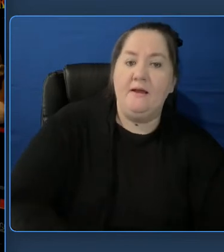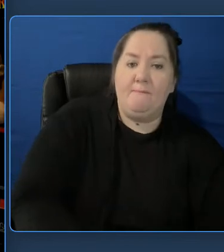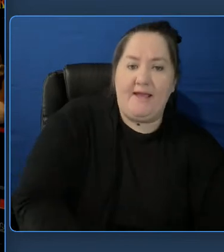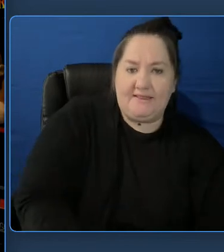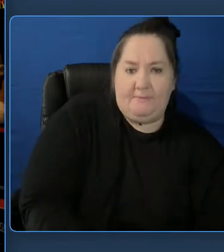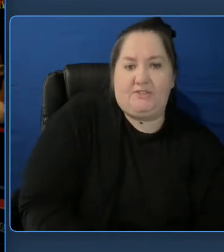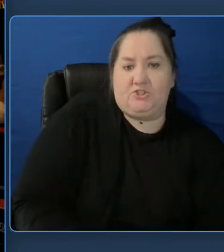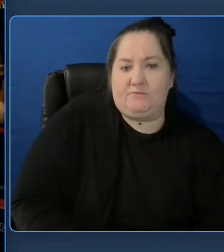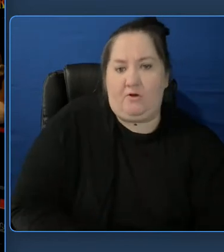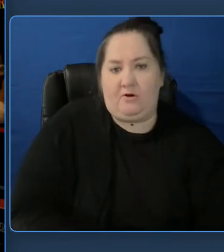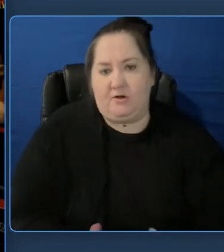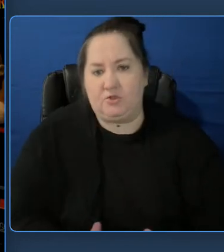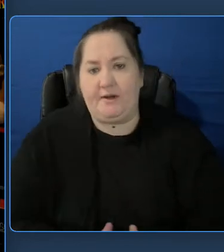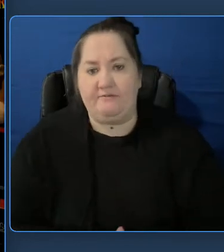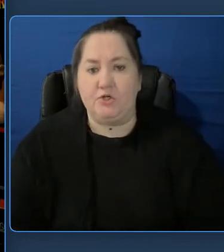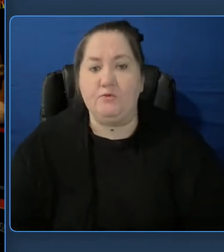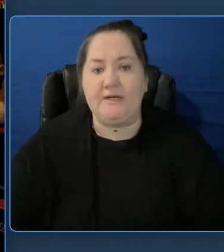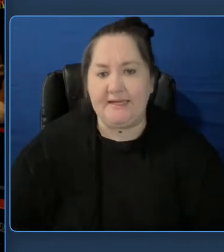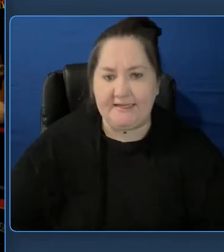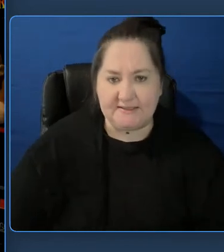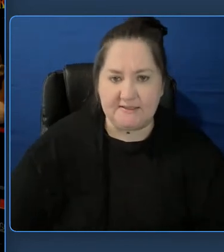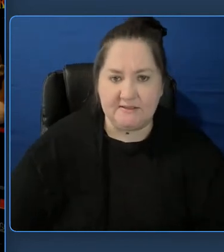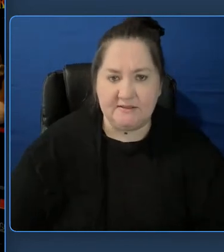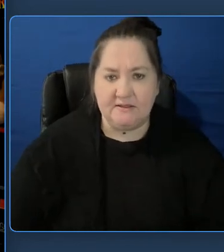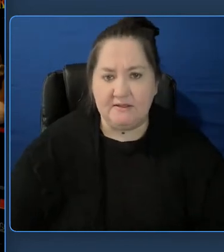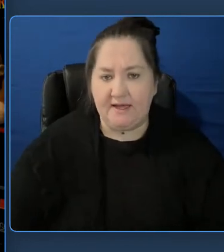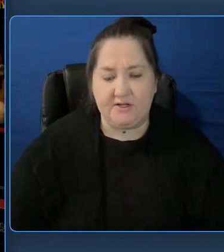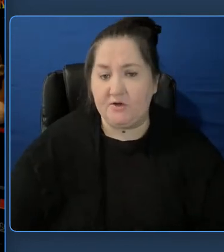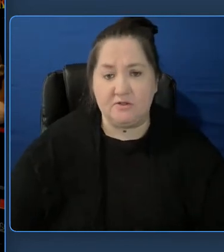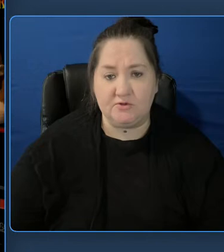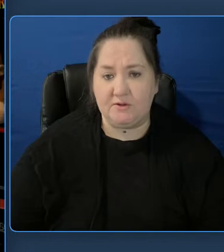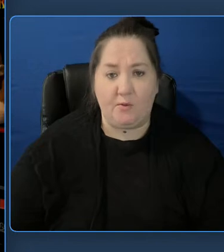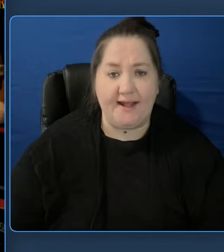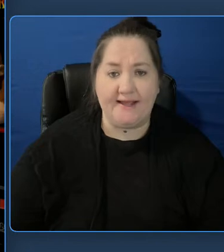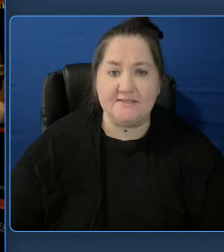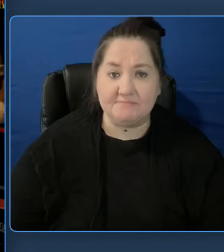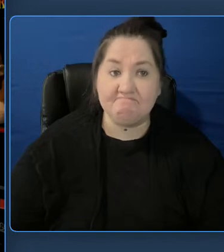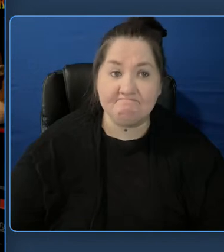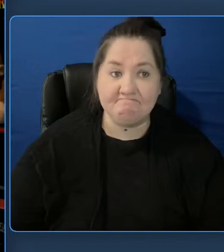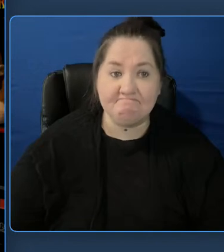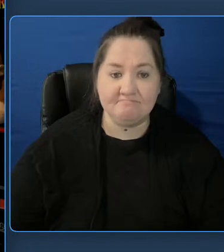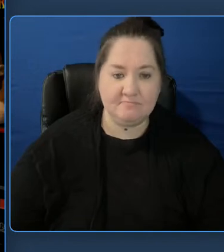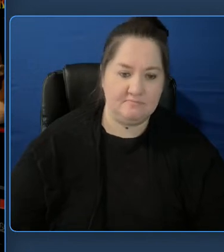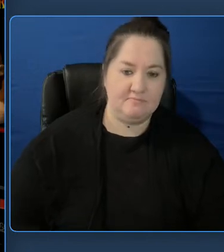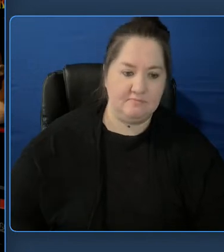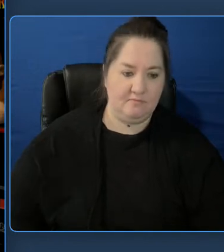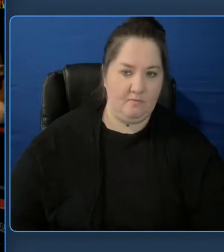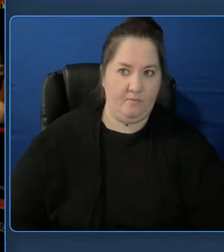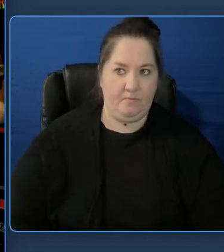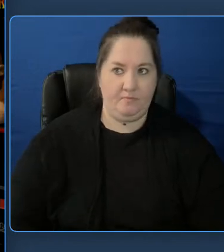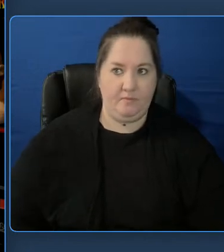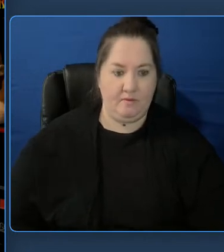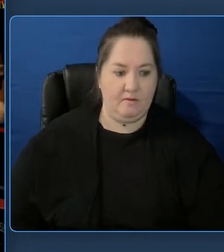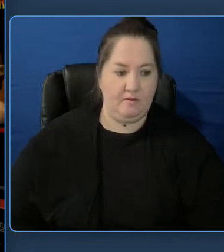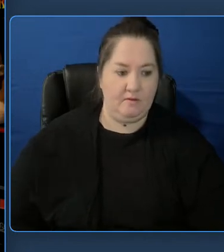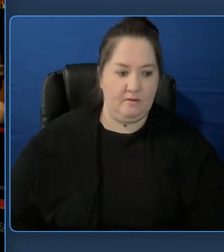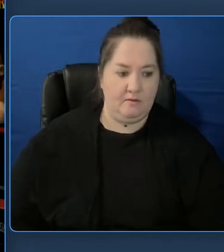and make the picture smaller or larger, whatever you need. And you can all do it with one hand.